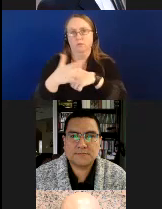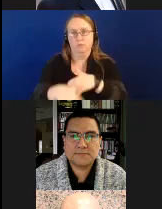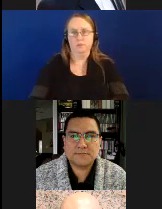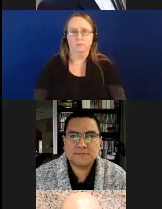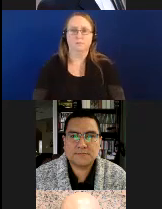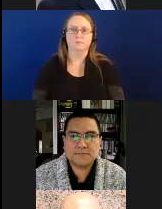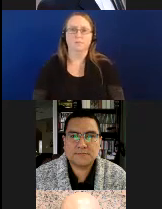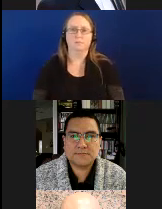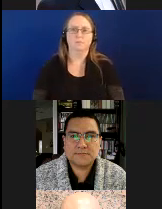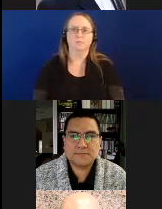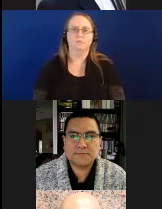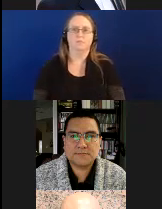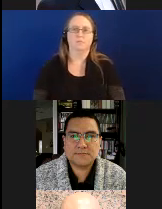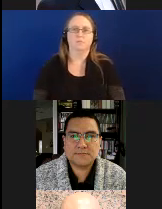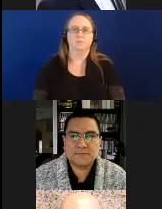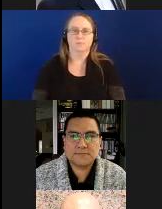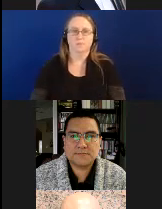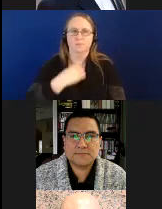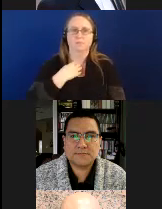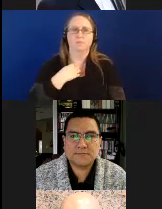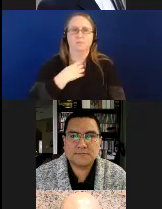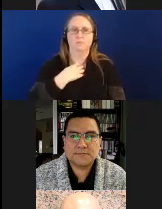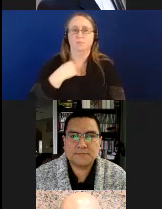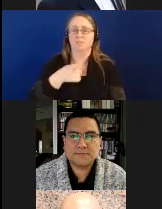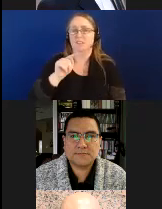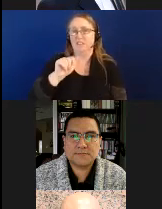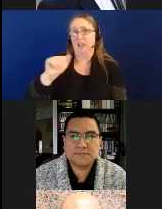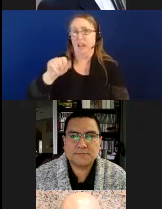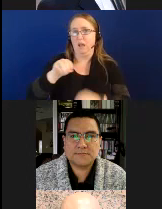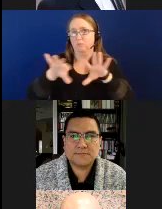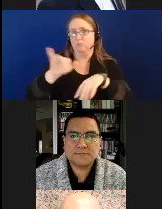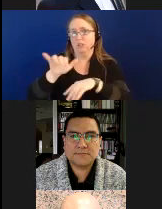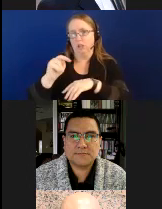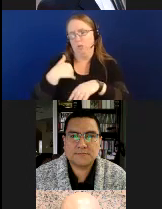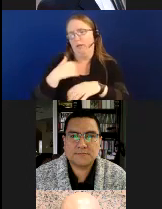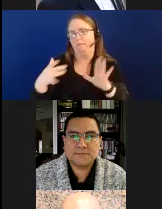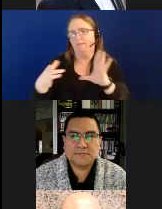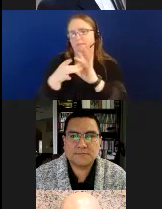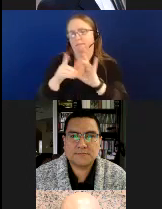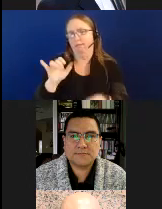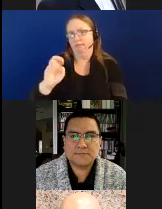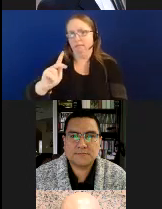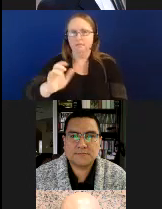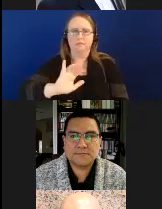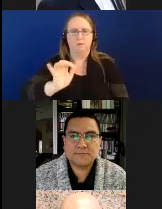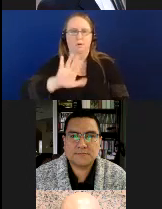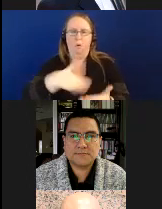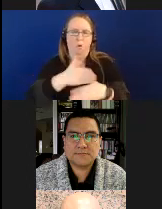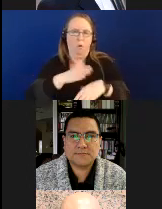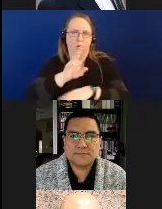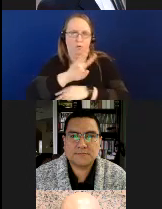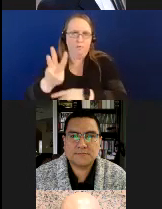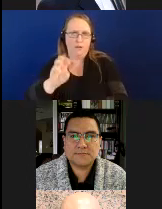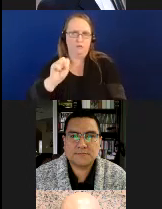did put this TAA out back in January, which has links to all this, but it's also all on our STAAR redesign website. So we have a STAAR